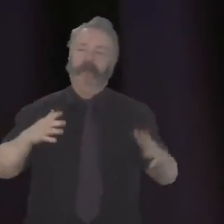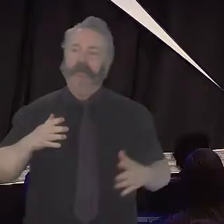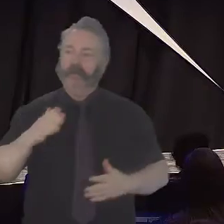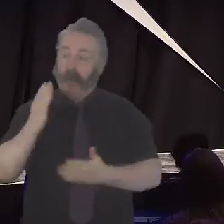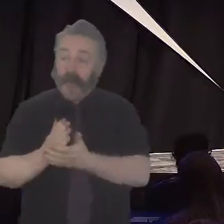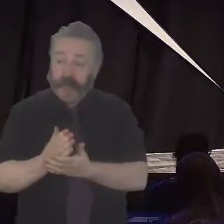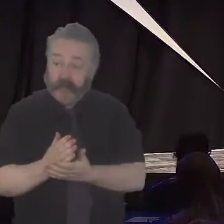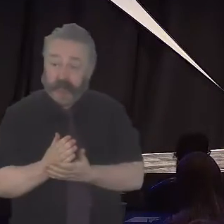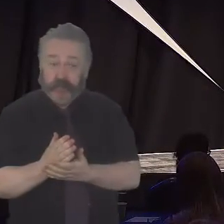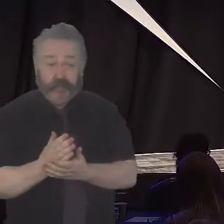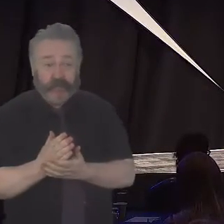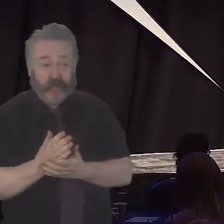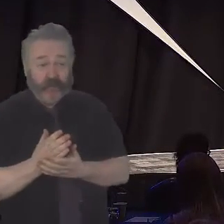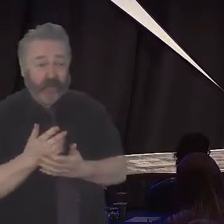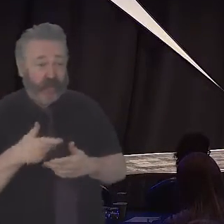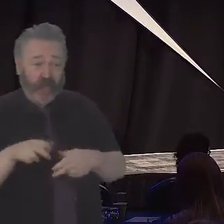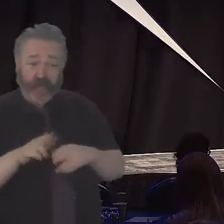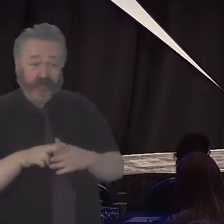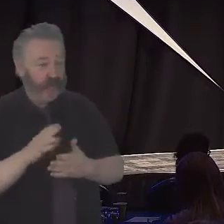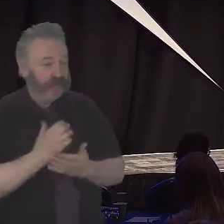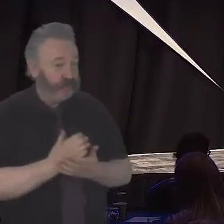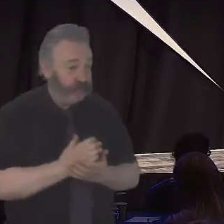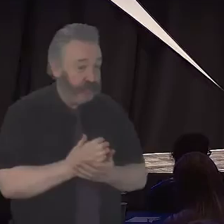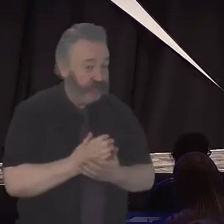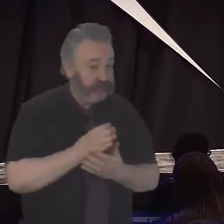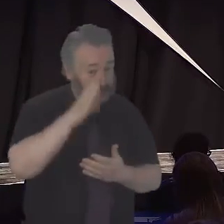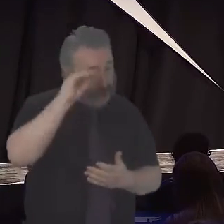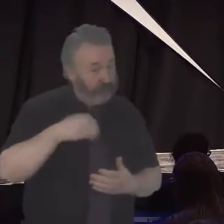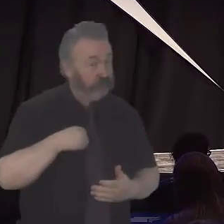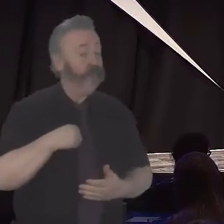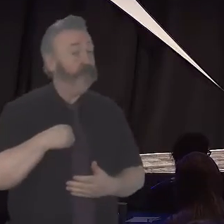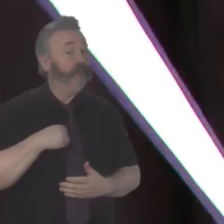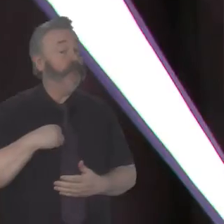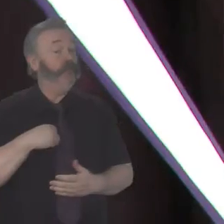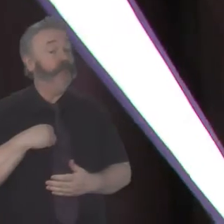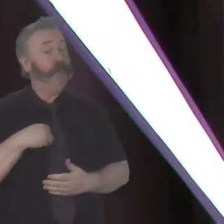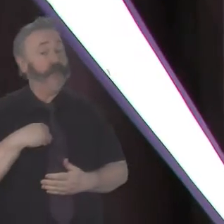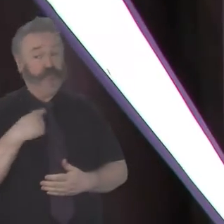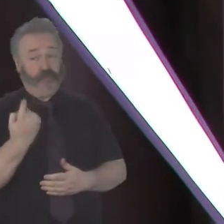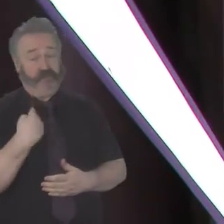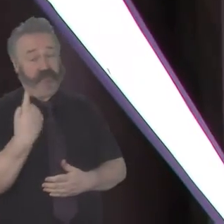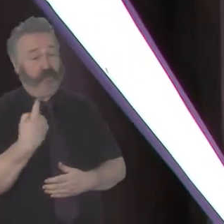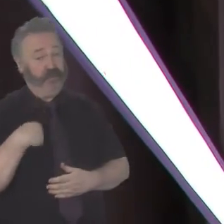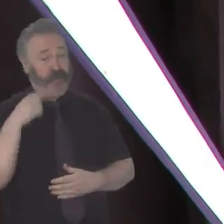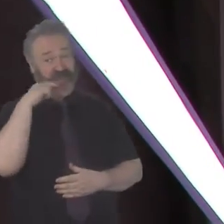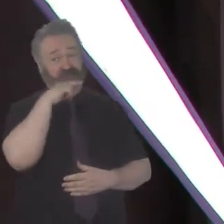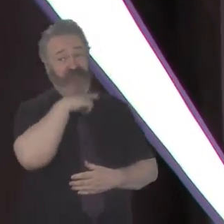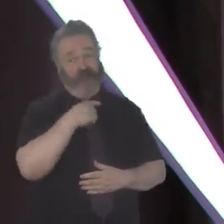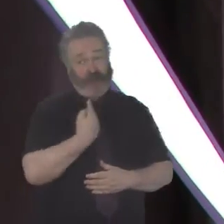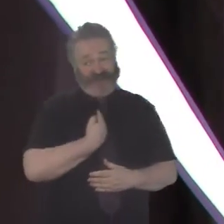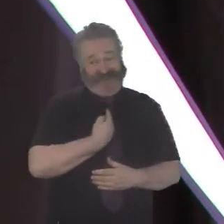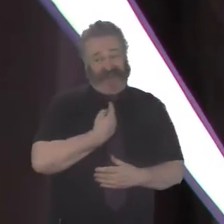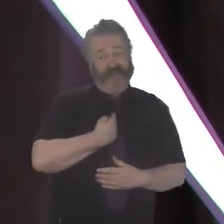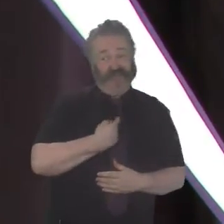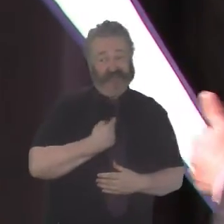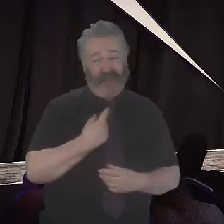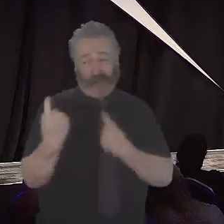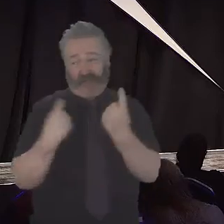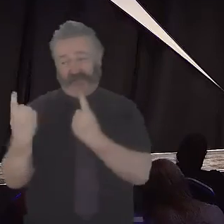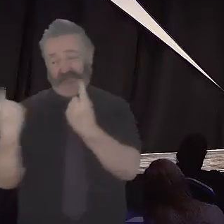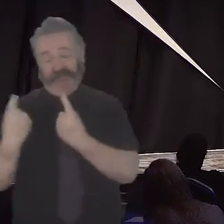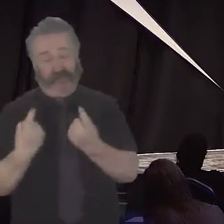if you weren't would you tell me we lie to ourselves and we lie to other people